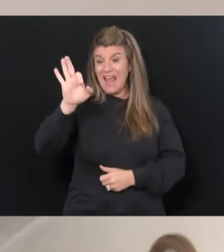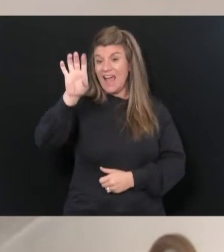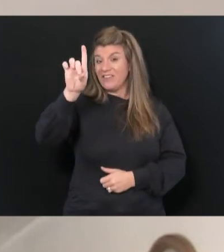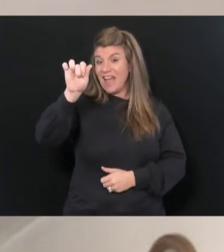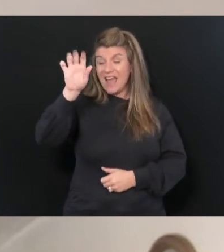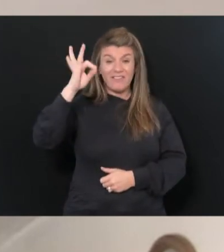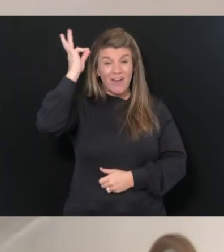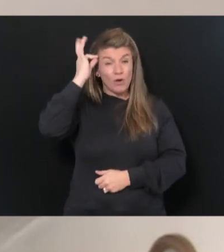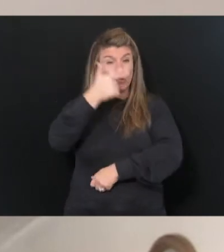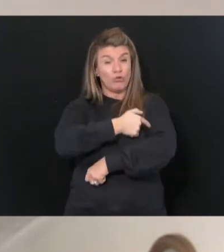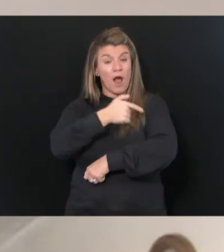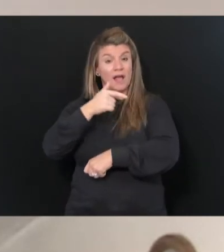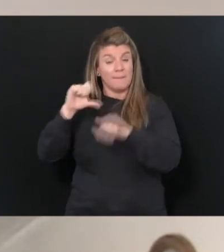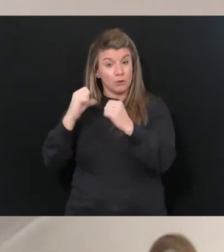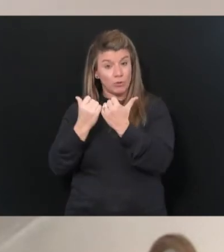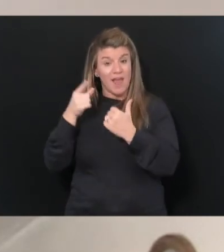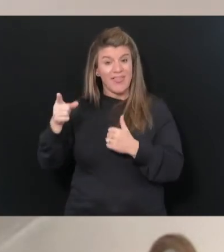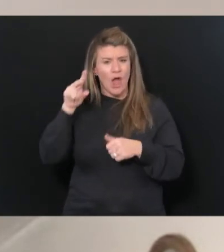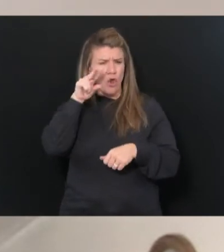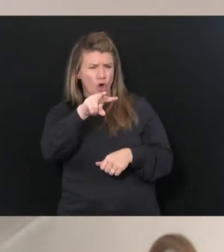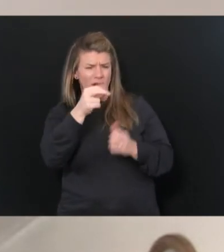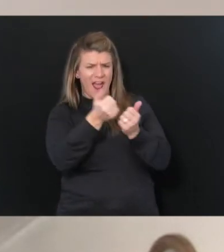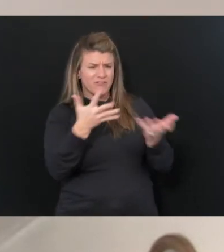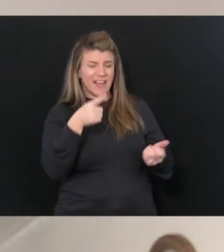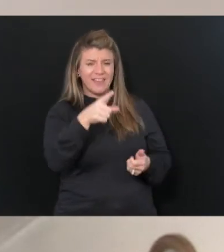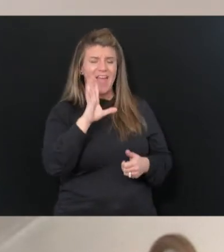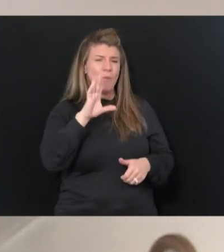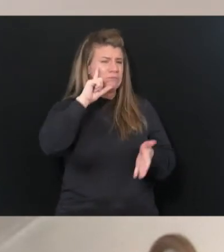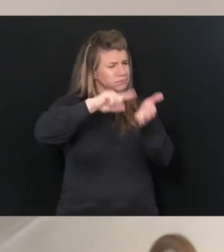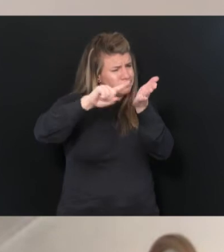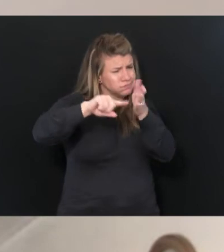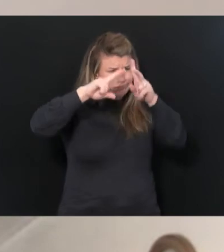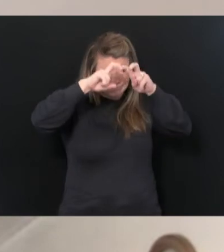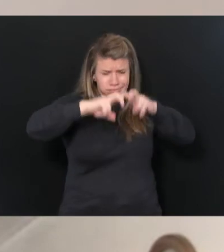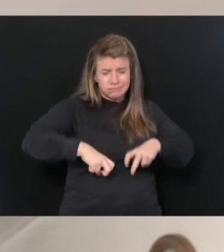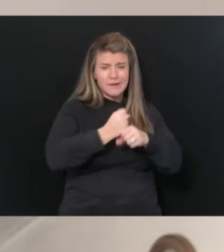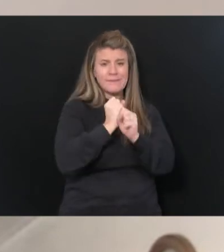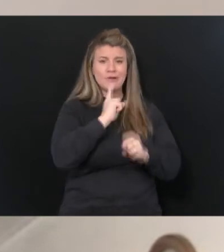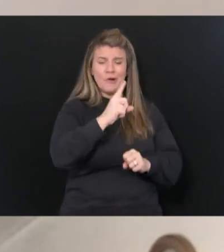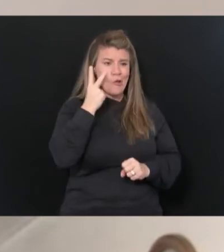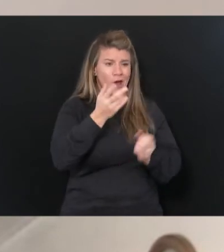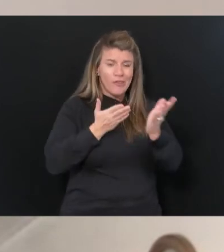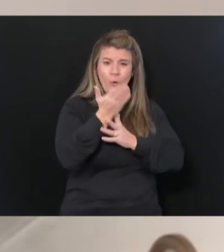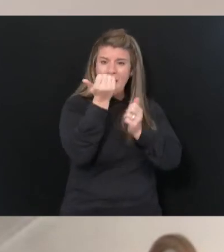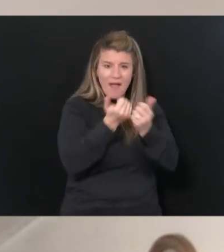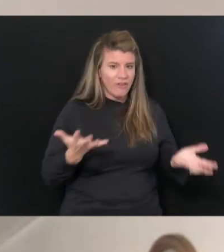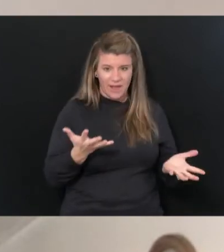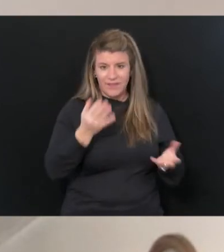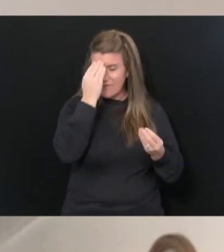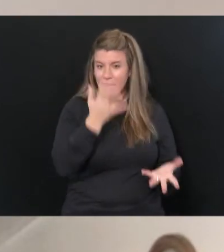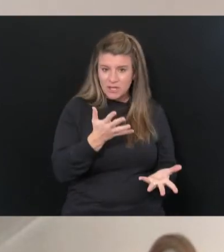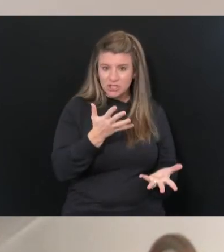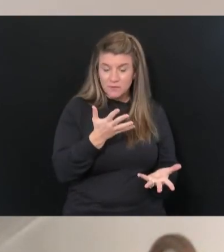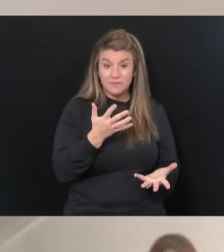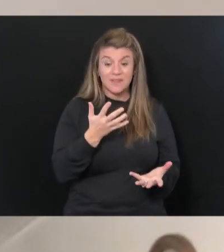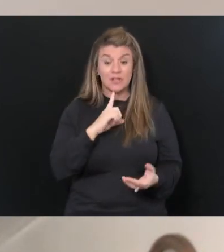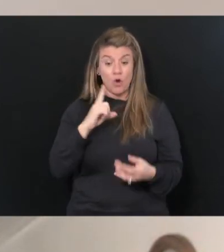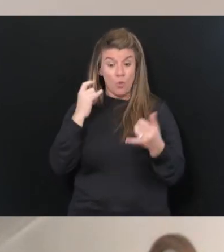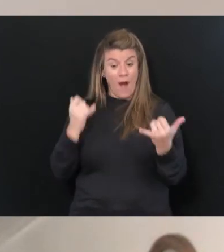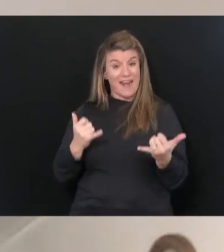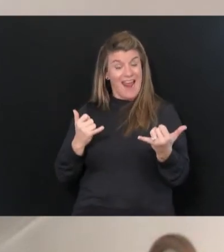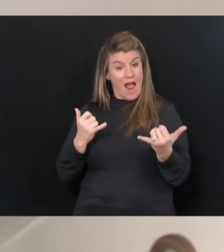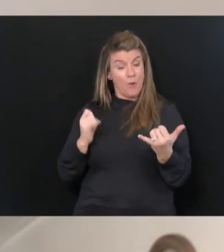at these vaccines, they're going to do an incredible, thorough job at looking at all of the information. And at this point, it looks